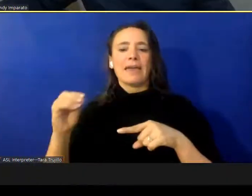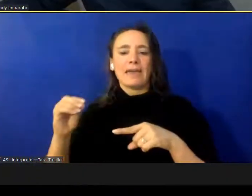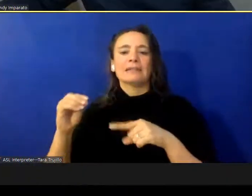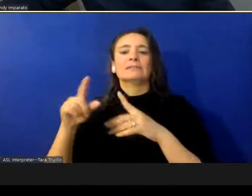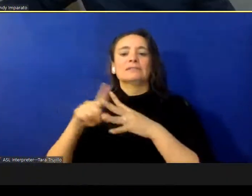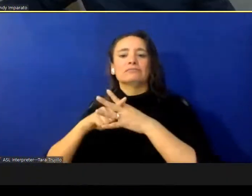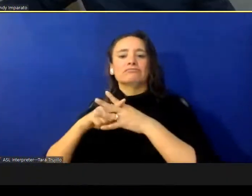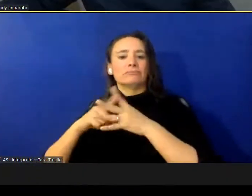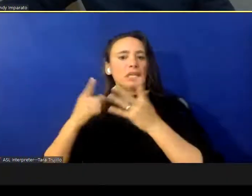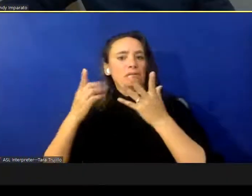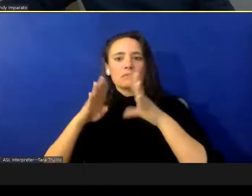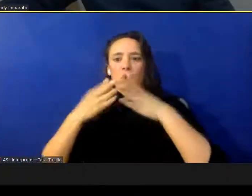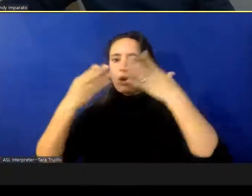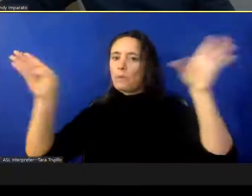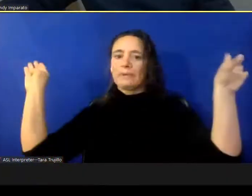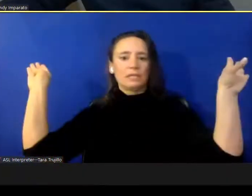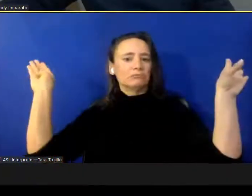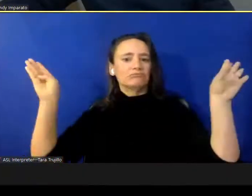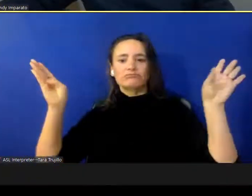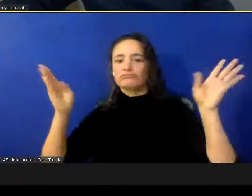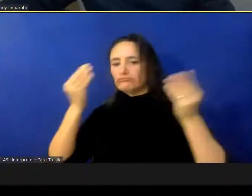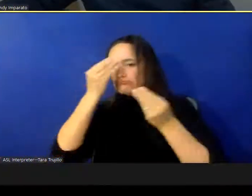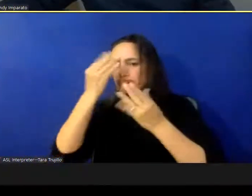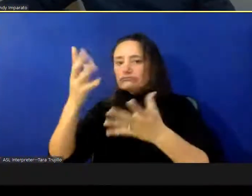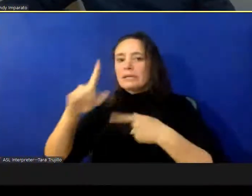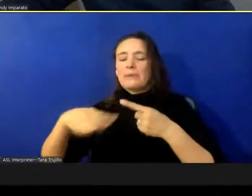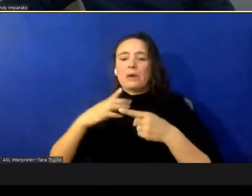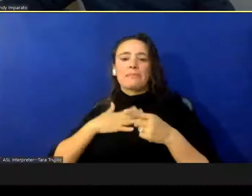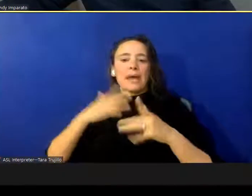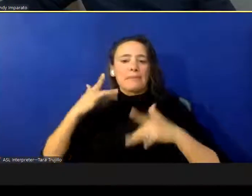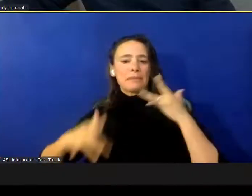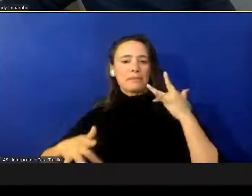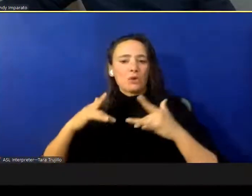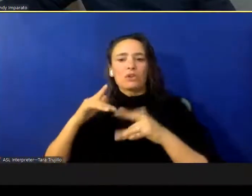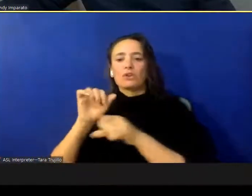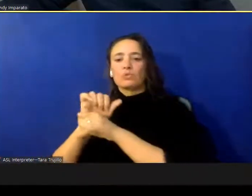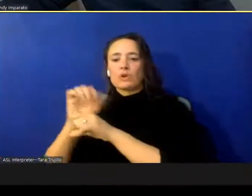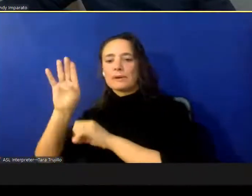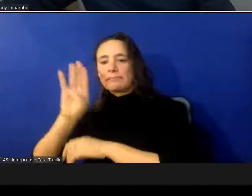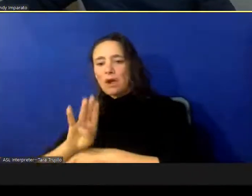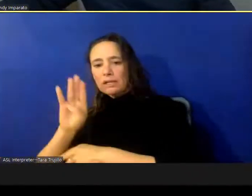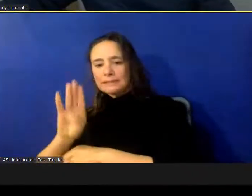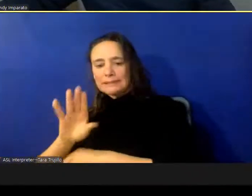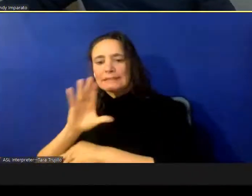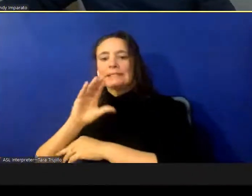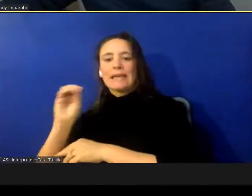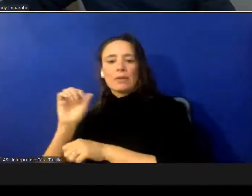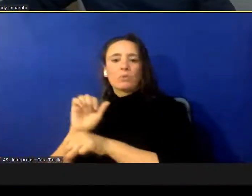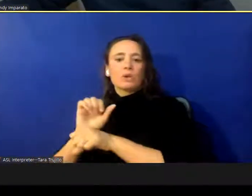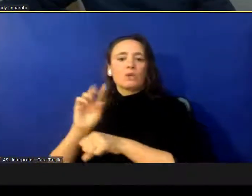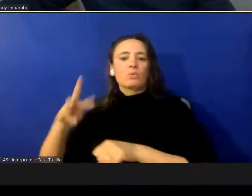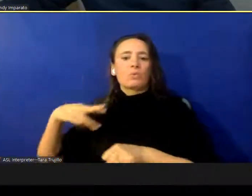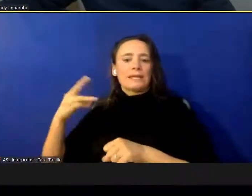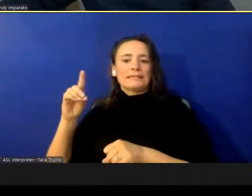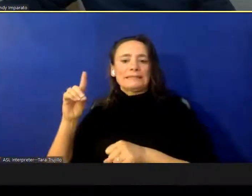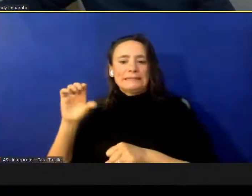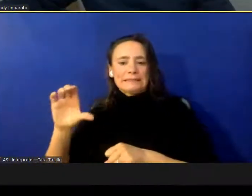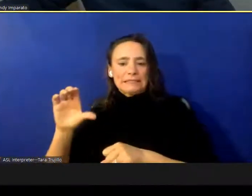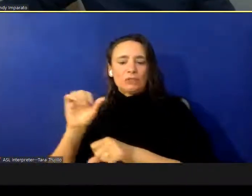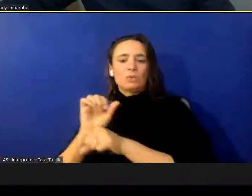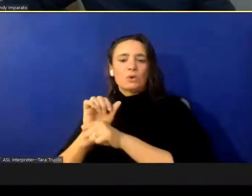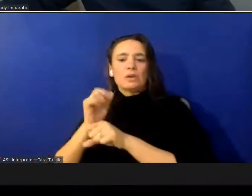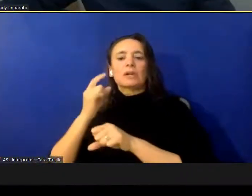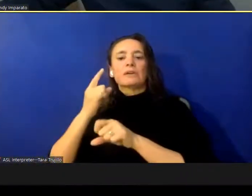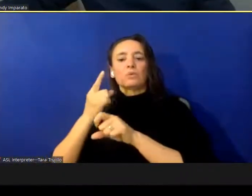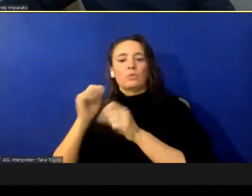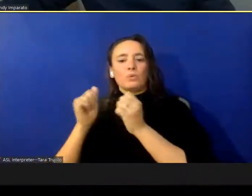doing SSI and Medicaid advocacy. And then I came to Washington, D.C. in '93 to work for Senator Tom Harkin from Iowa, who